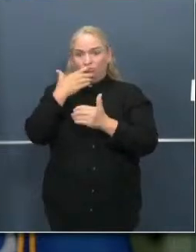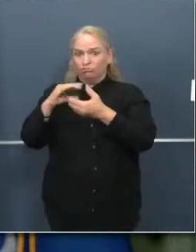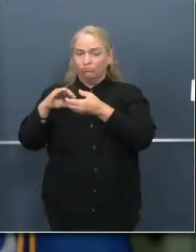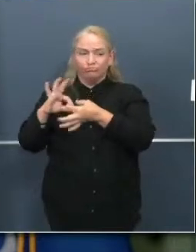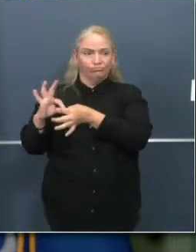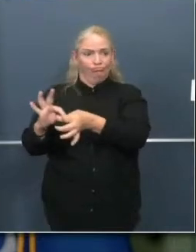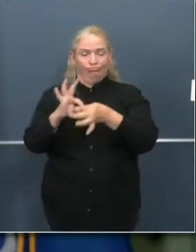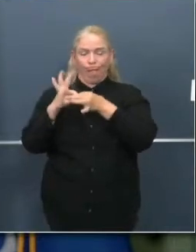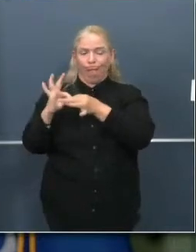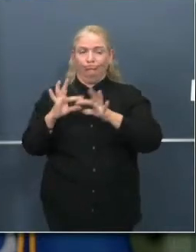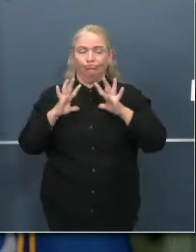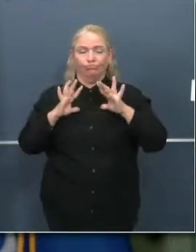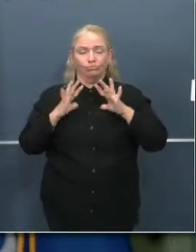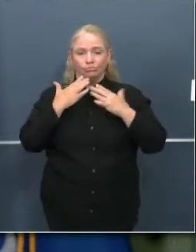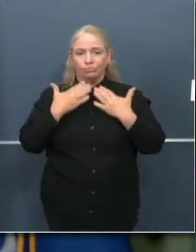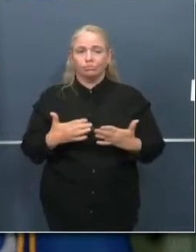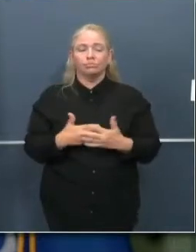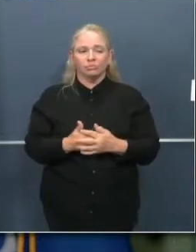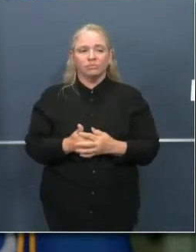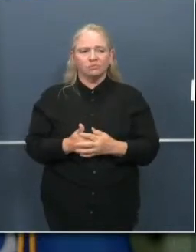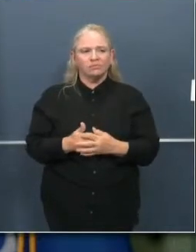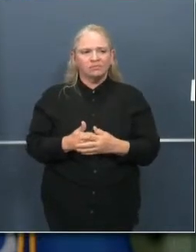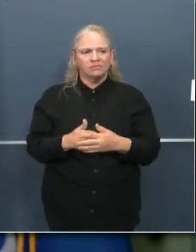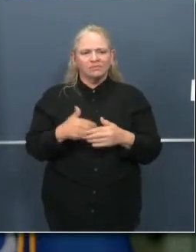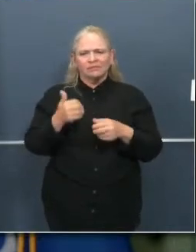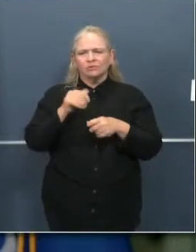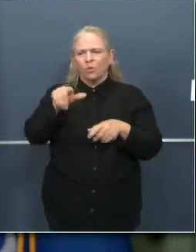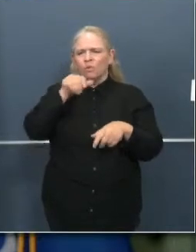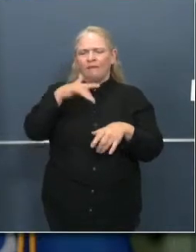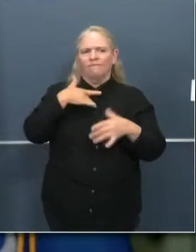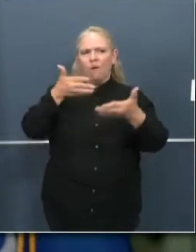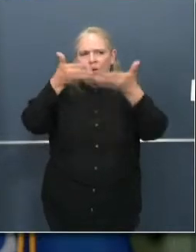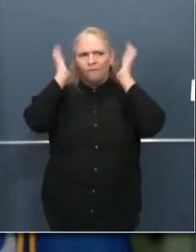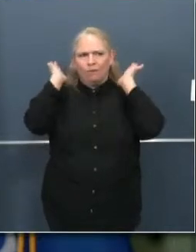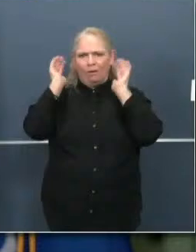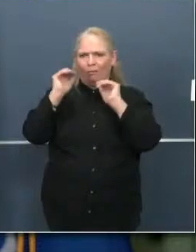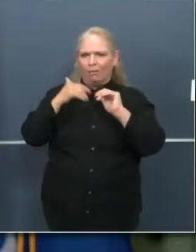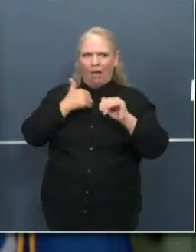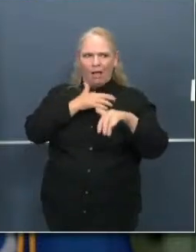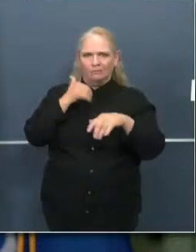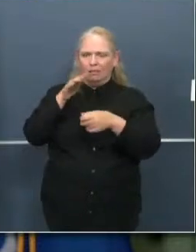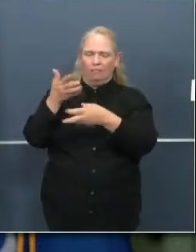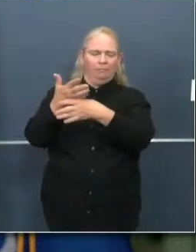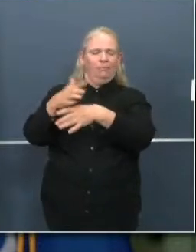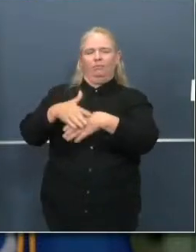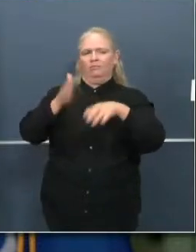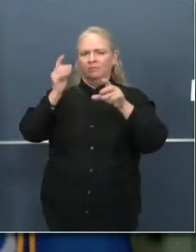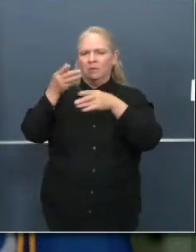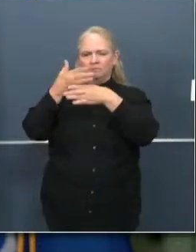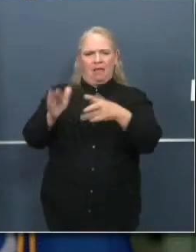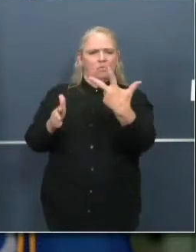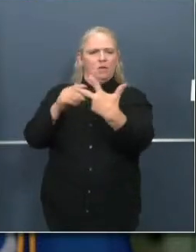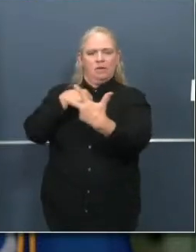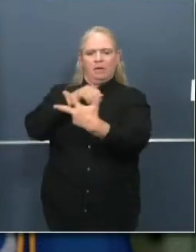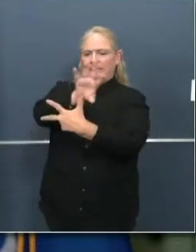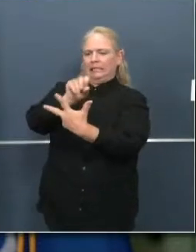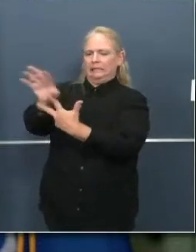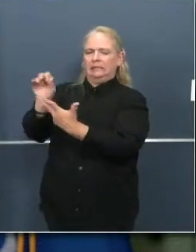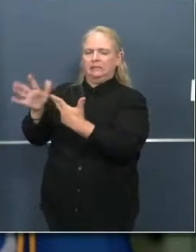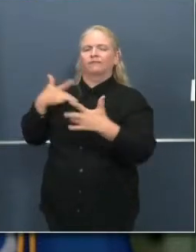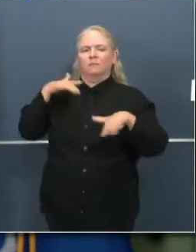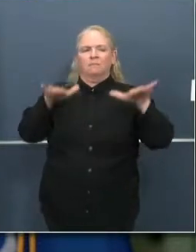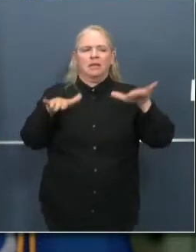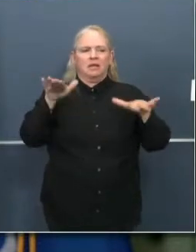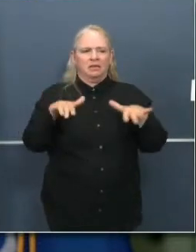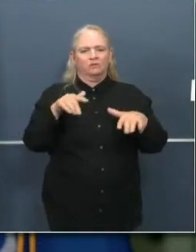but those that do, to make sure their needs are met. As it relates to the younger cohort, this follows trend lines that you've seen across the